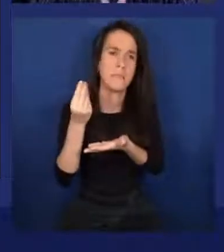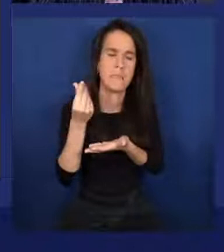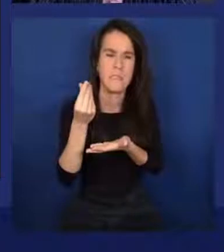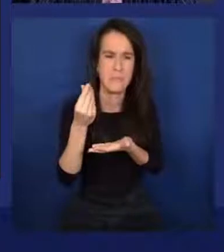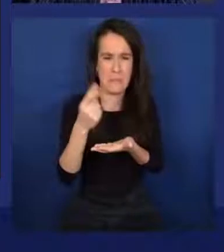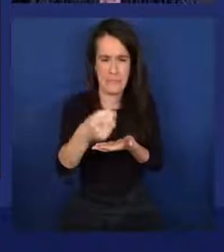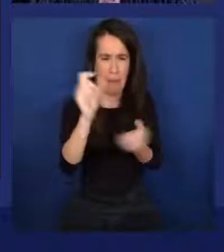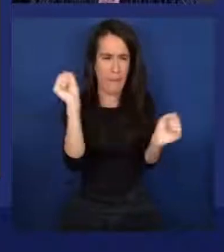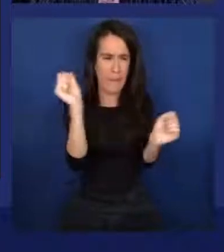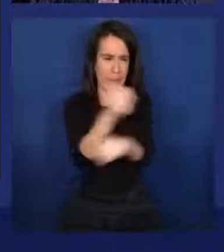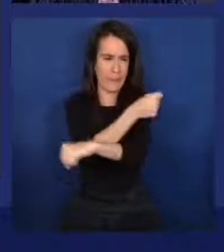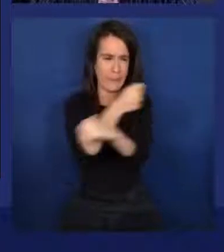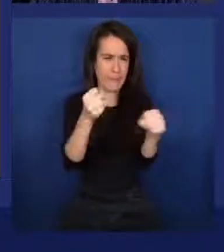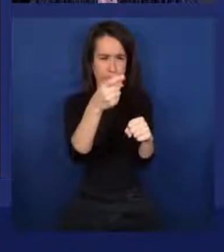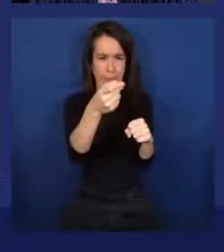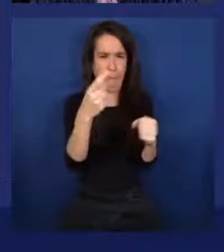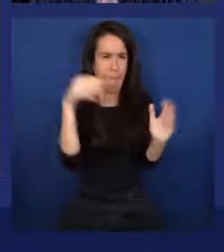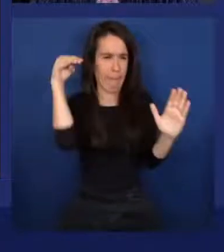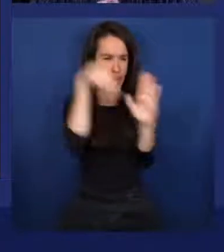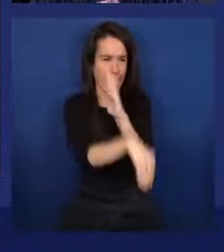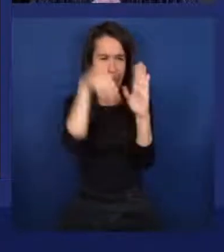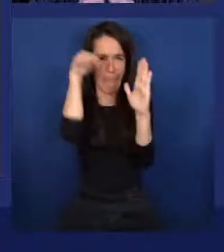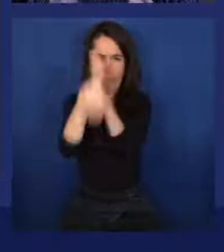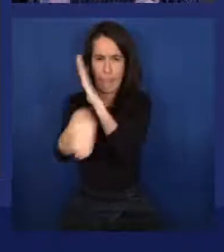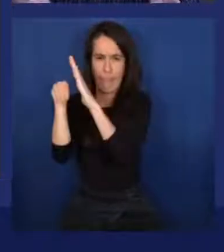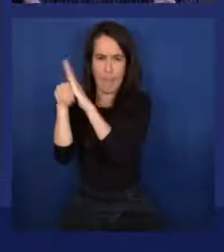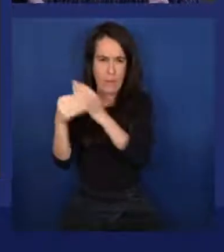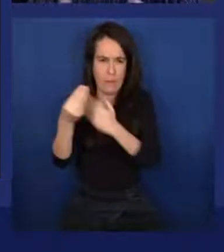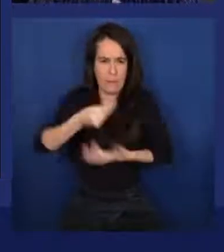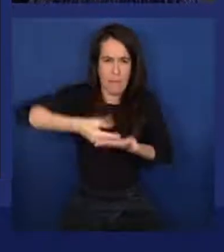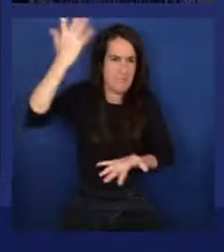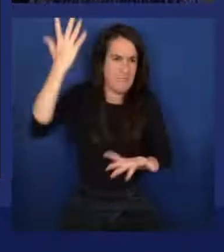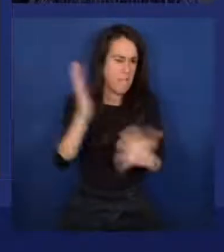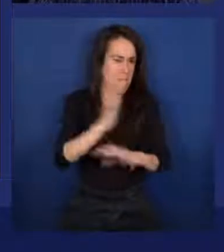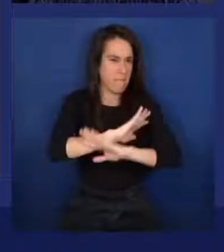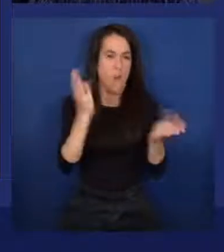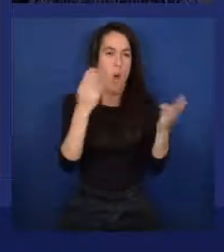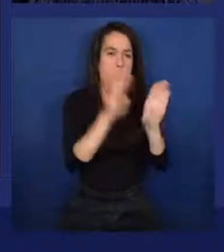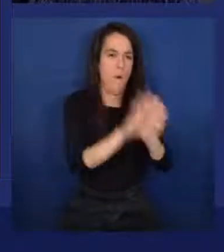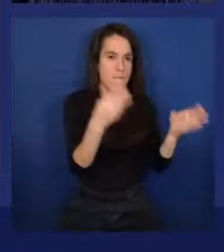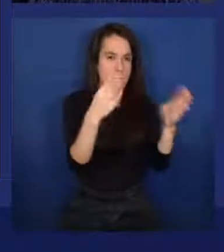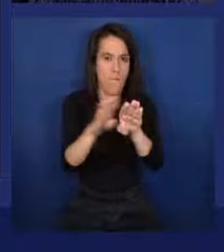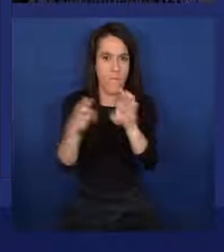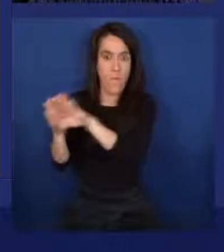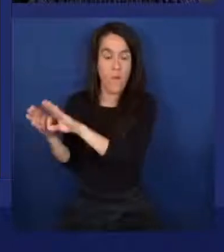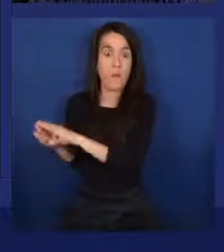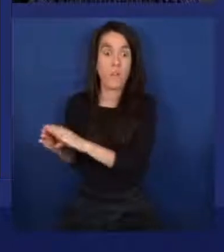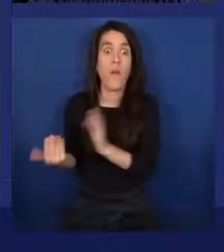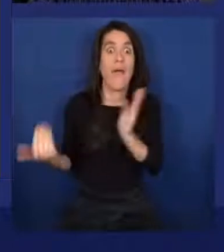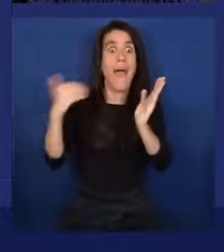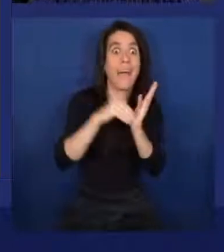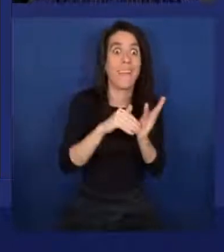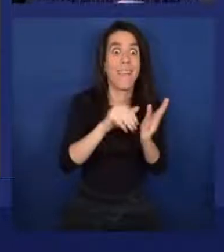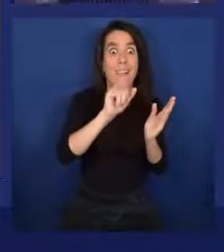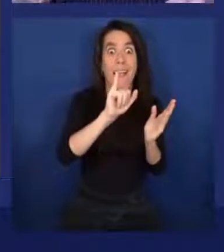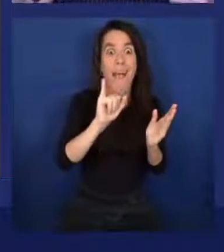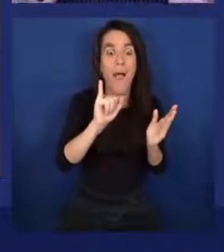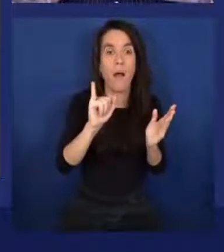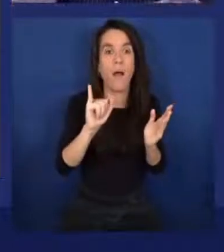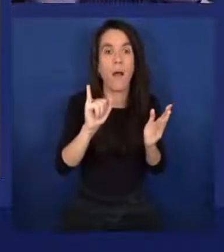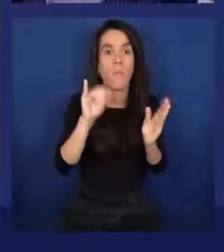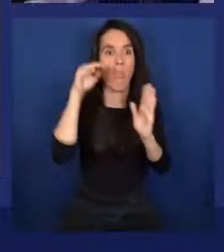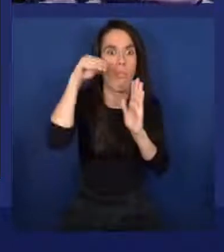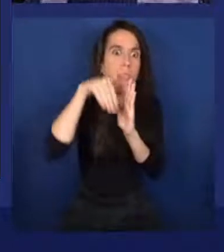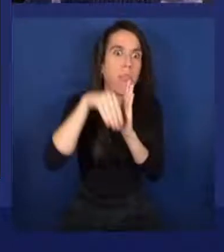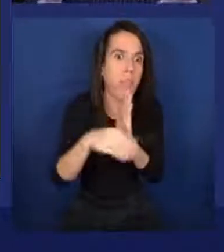of those companies go out of business. And so you get a second AI winter towards the late 80s. Now, all the models